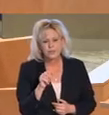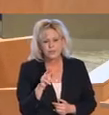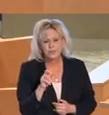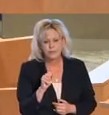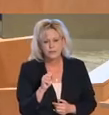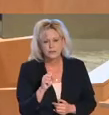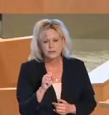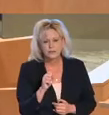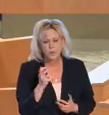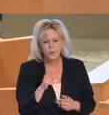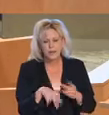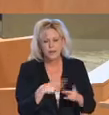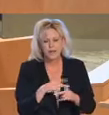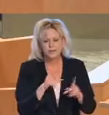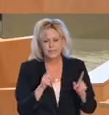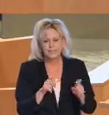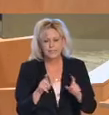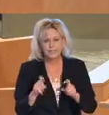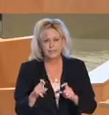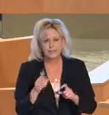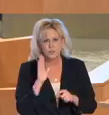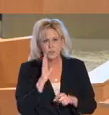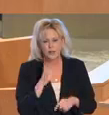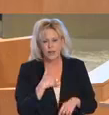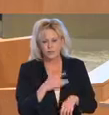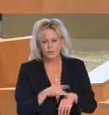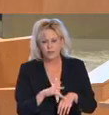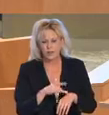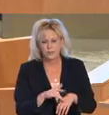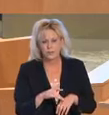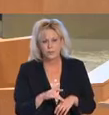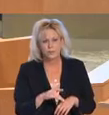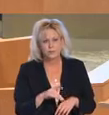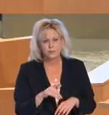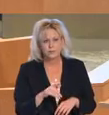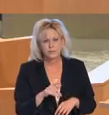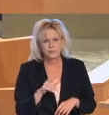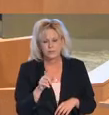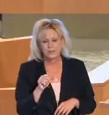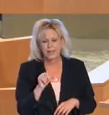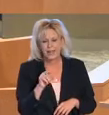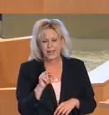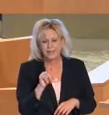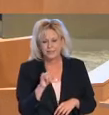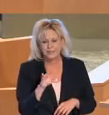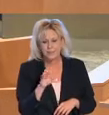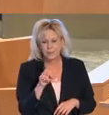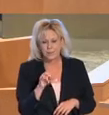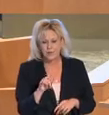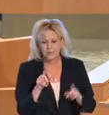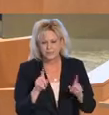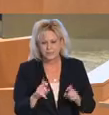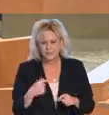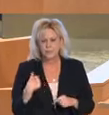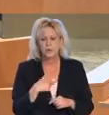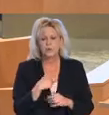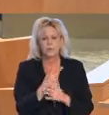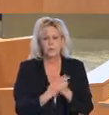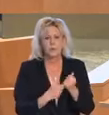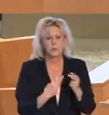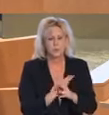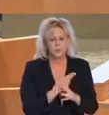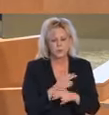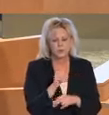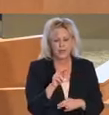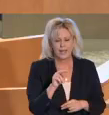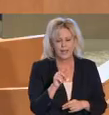the kinds of testing that are available, as opposed to antibody testing and regular. I know we're both using both antibody